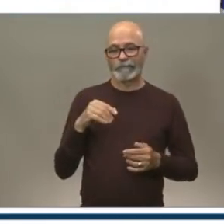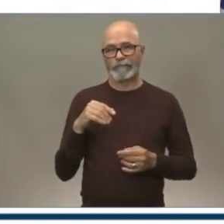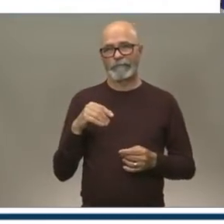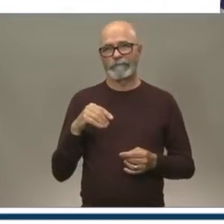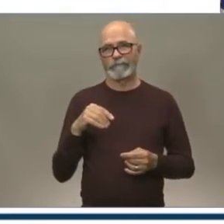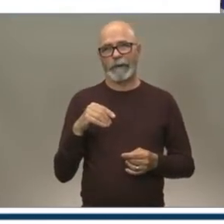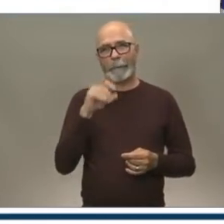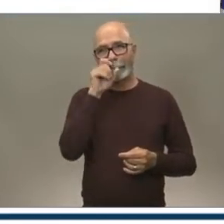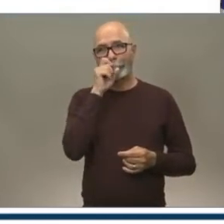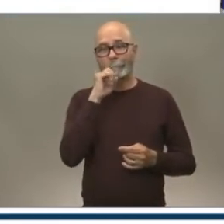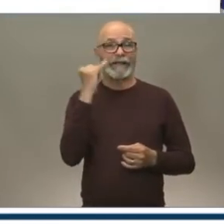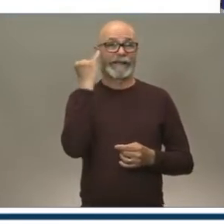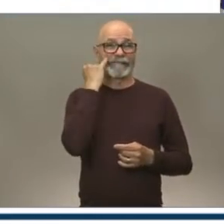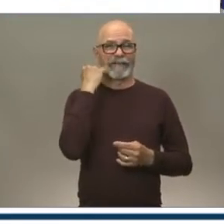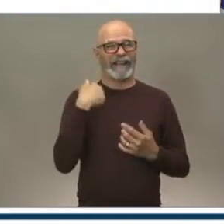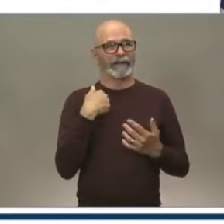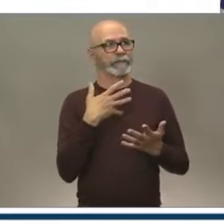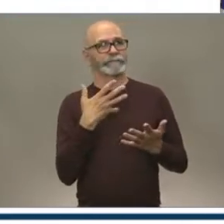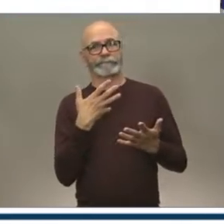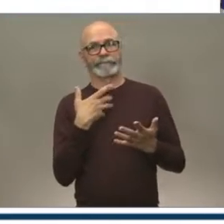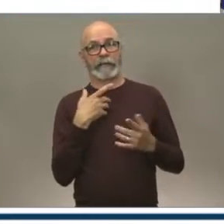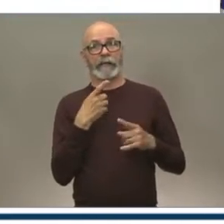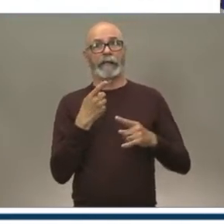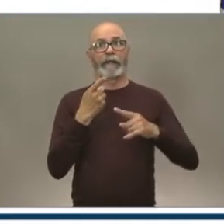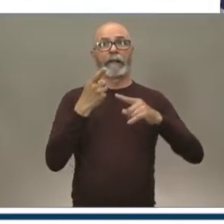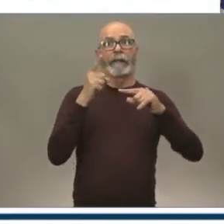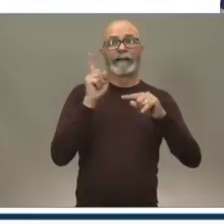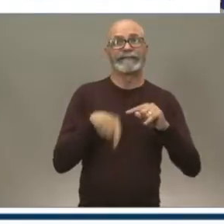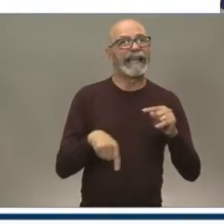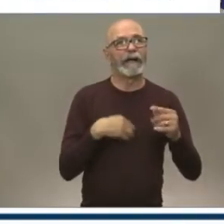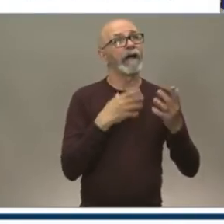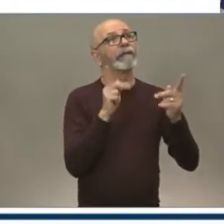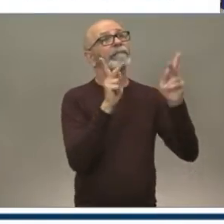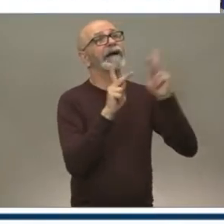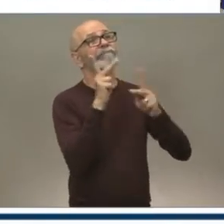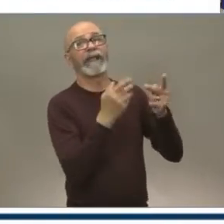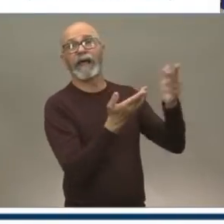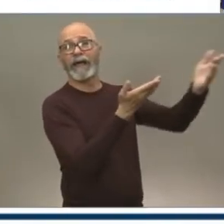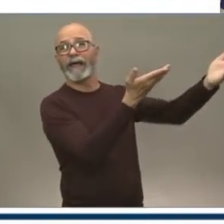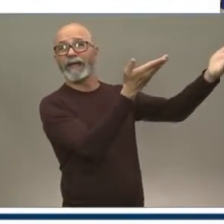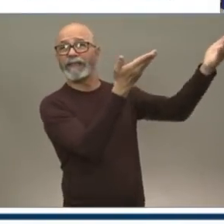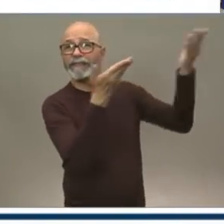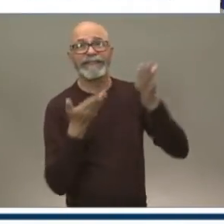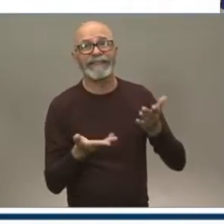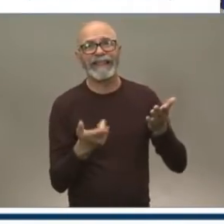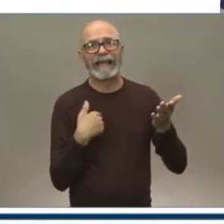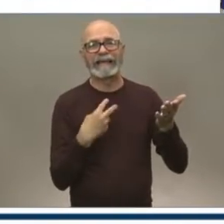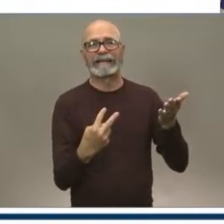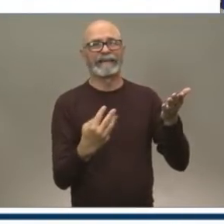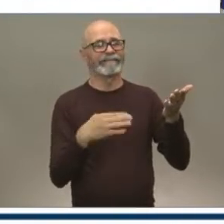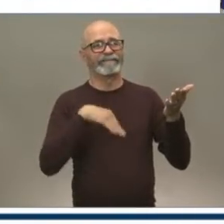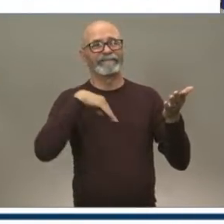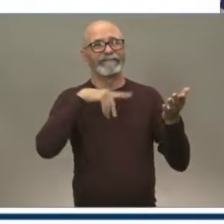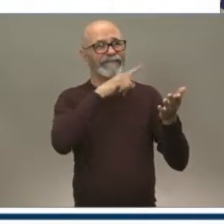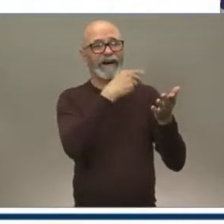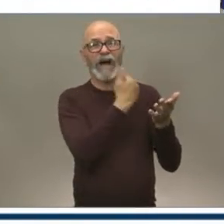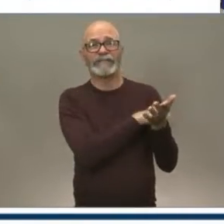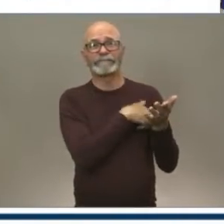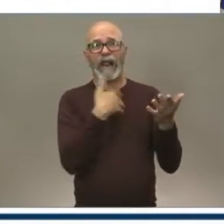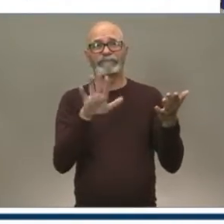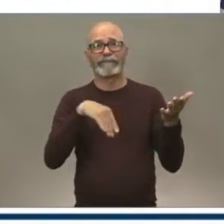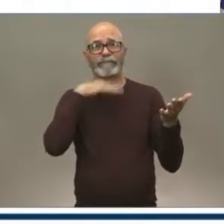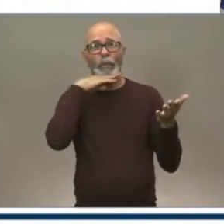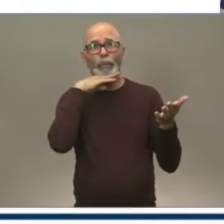import patients. You said that Nova Scotia Health is working pretty close to full capacity. What kind of situation would we be in if we